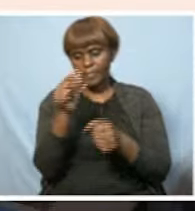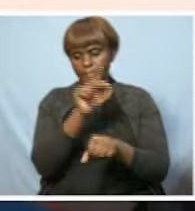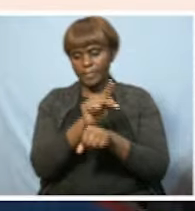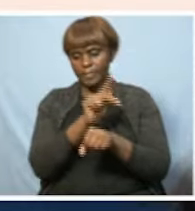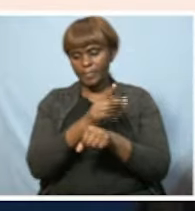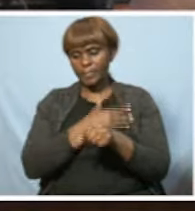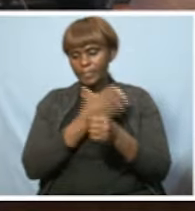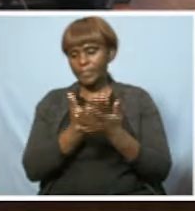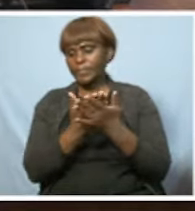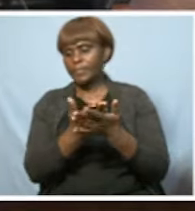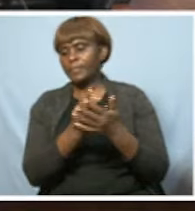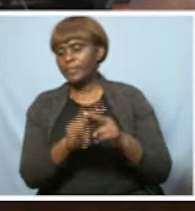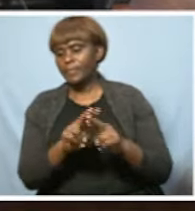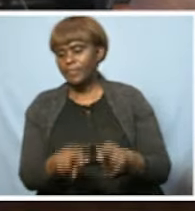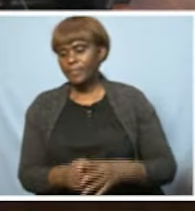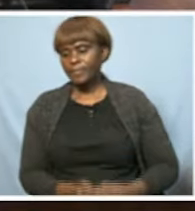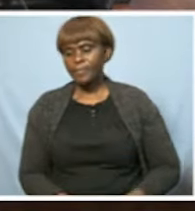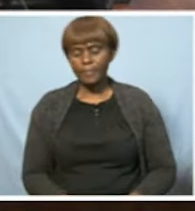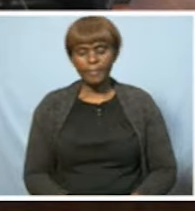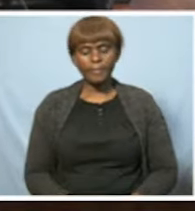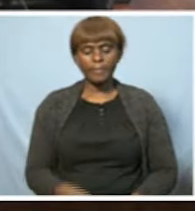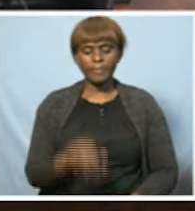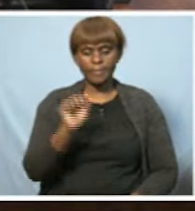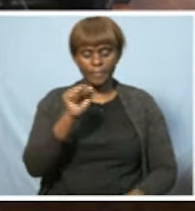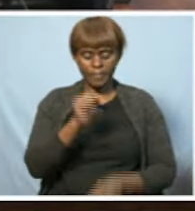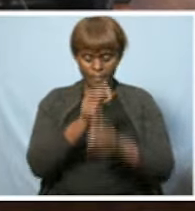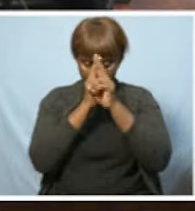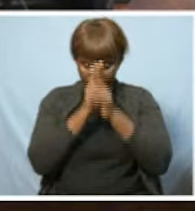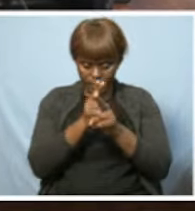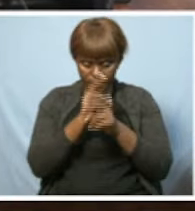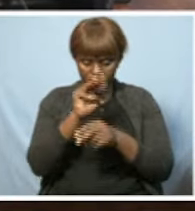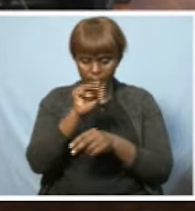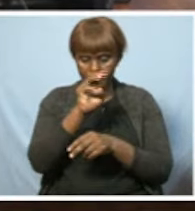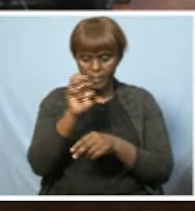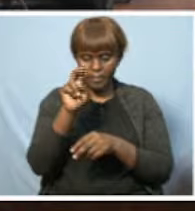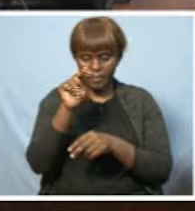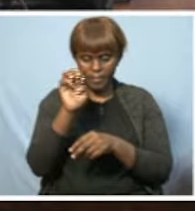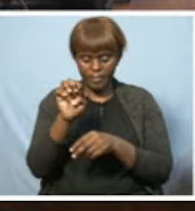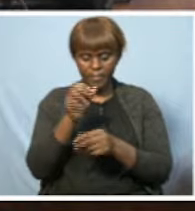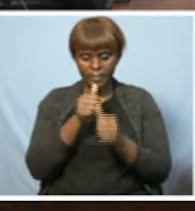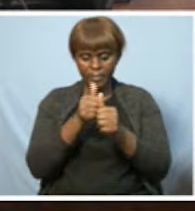Chair. Yes, Honorable Mwene, follow up.